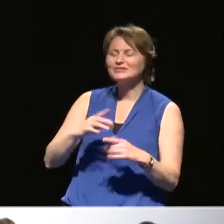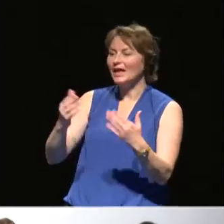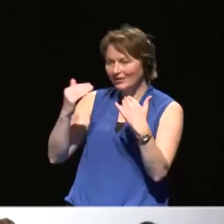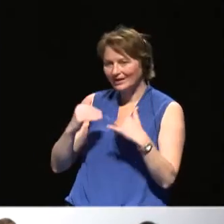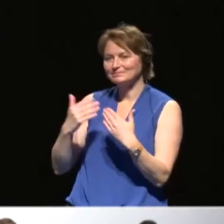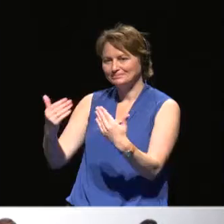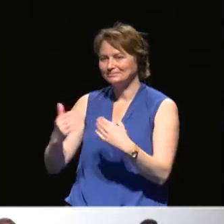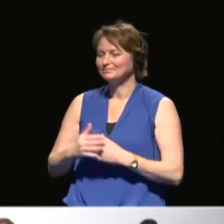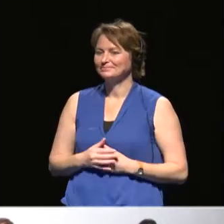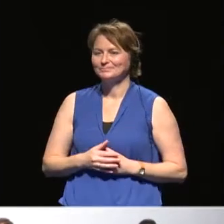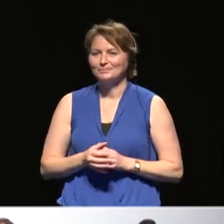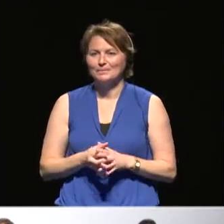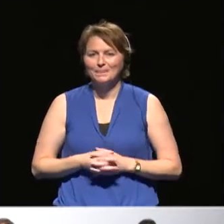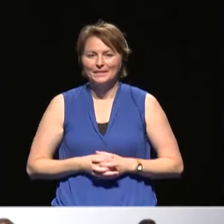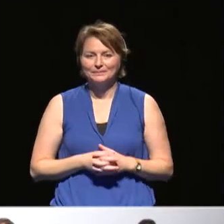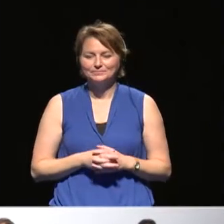Marquette.